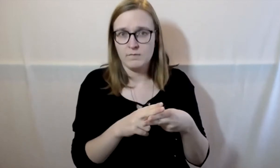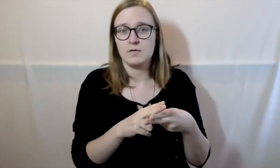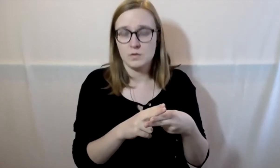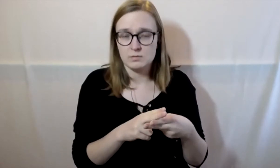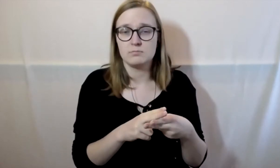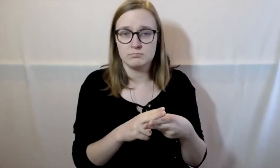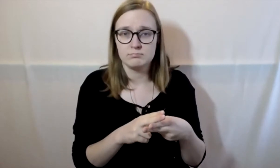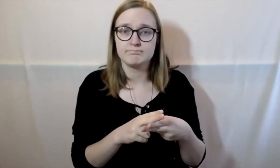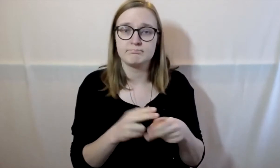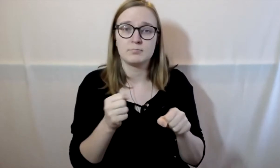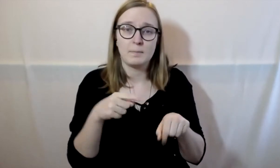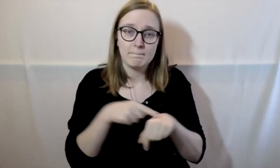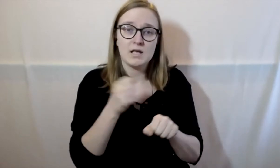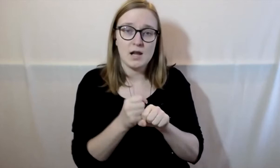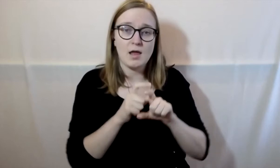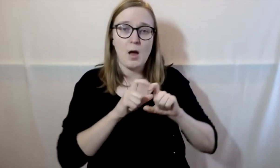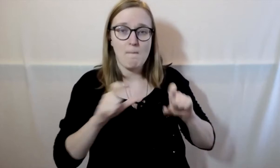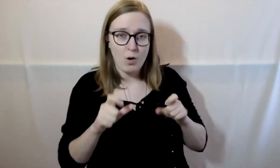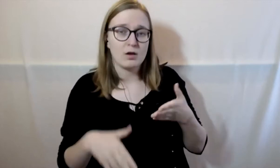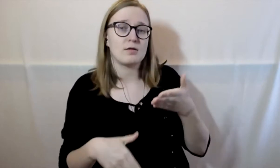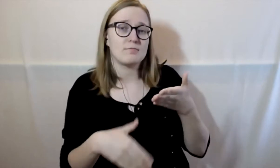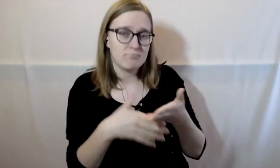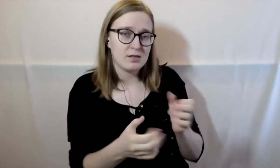by school. So we